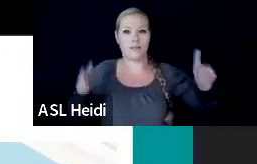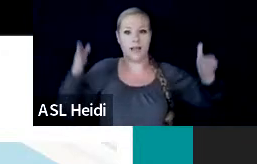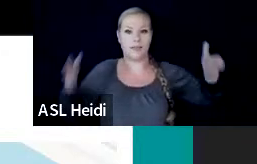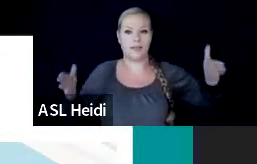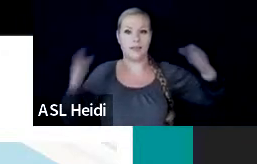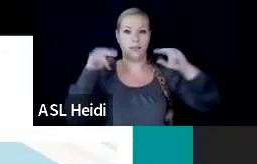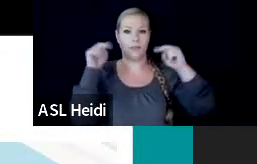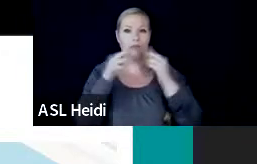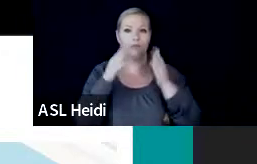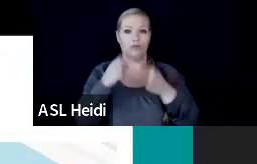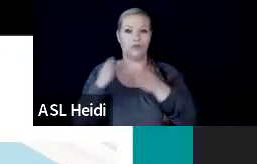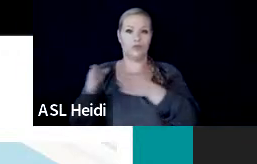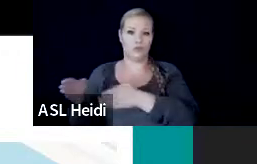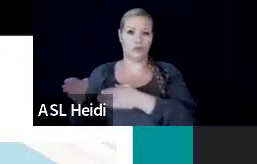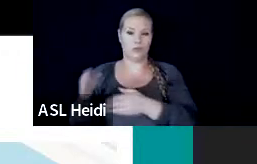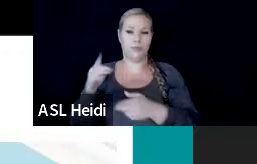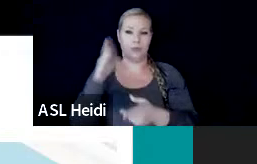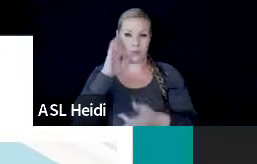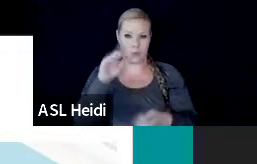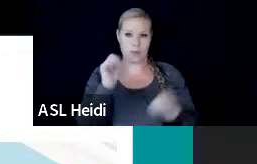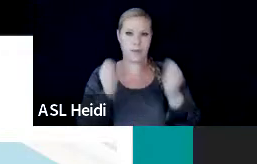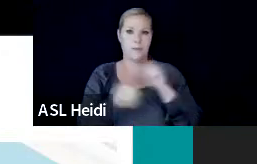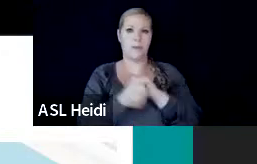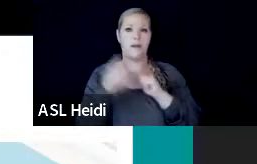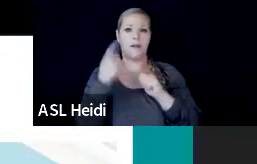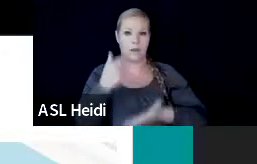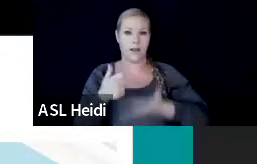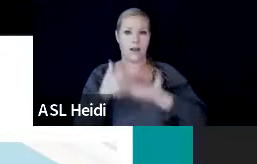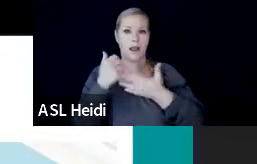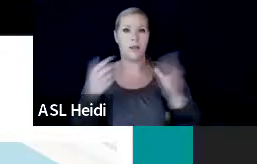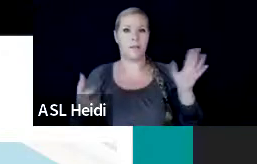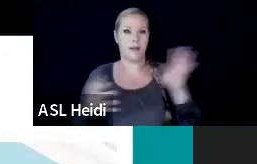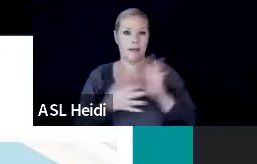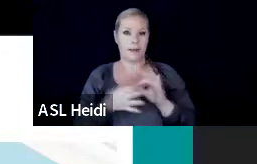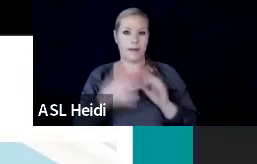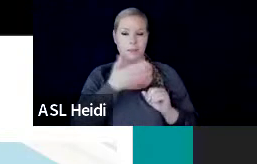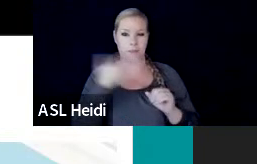modified to make those different connections,